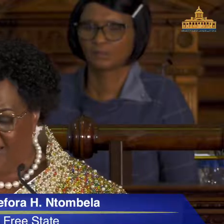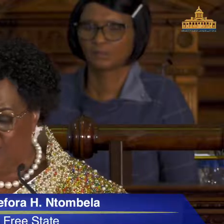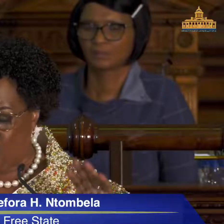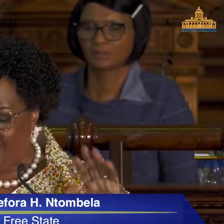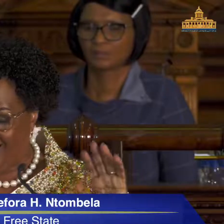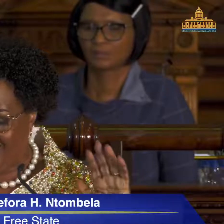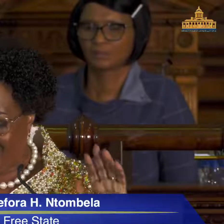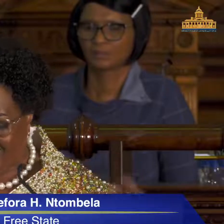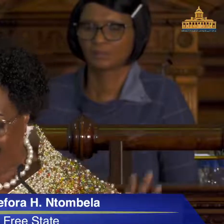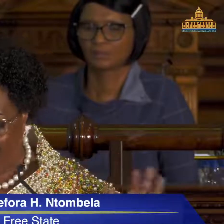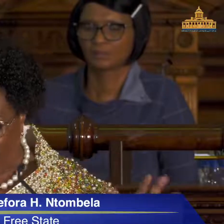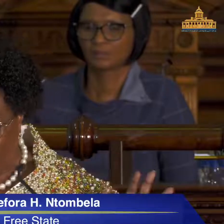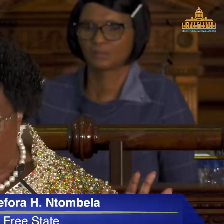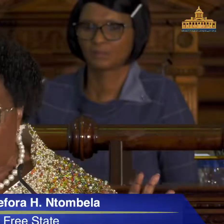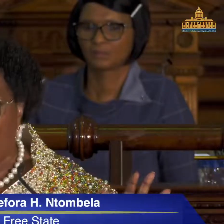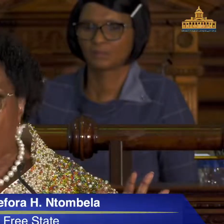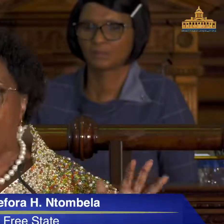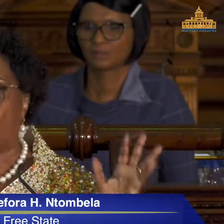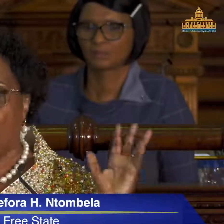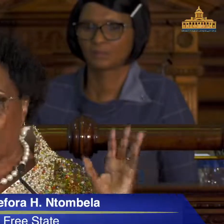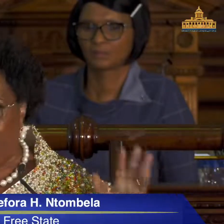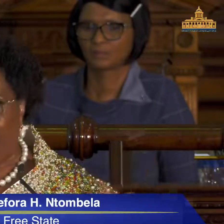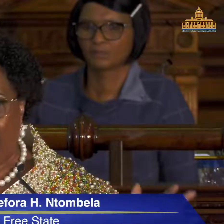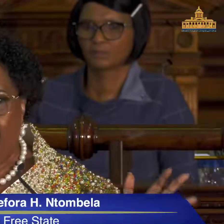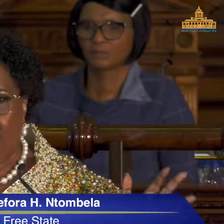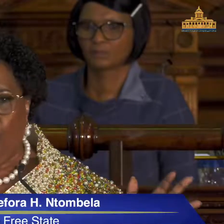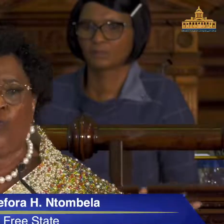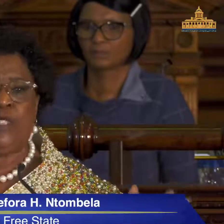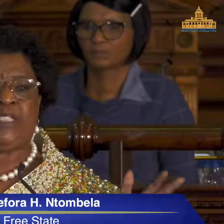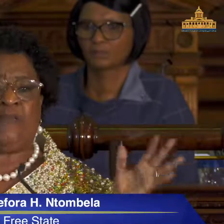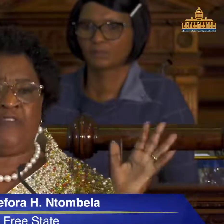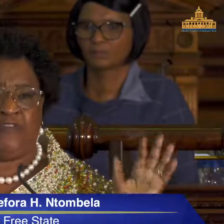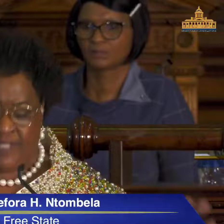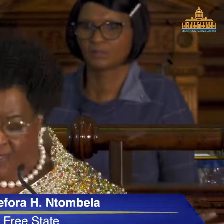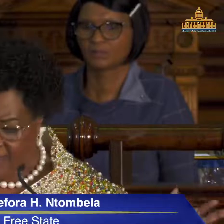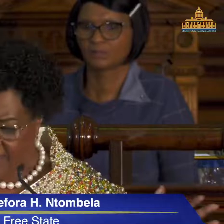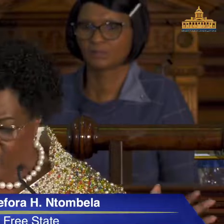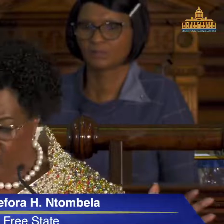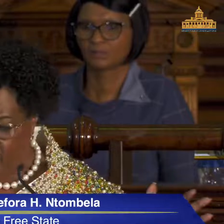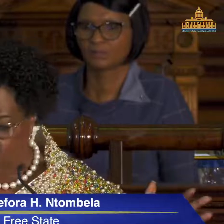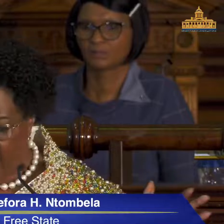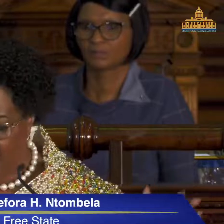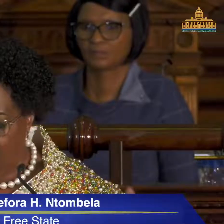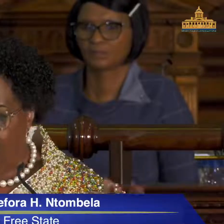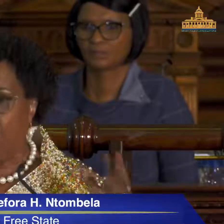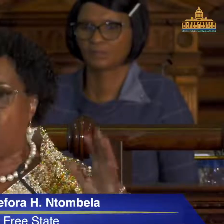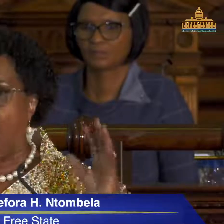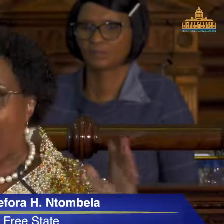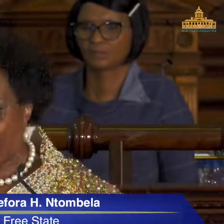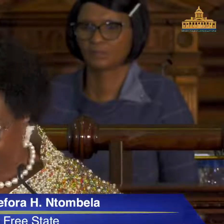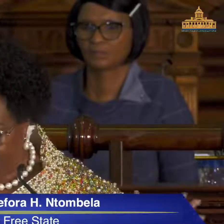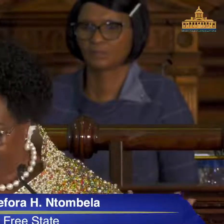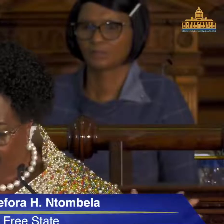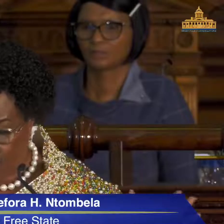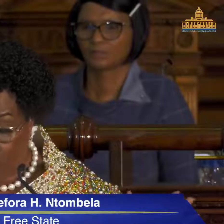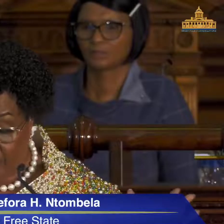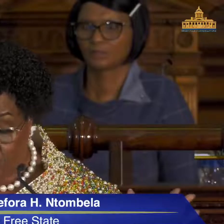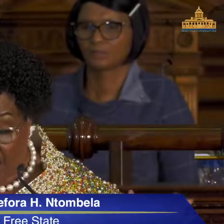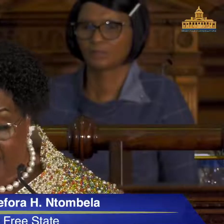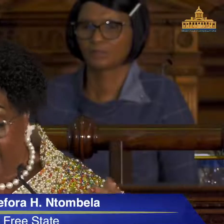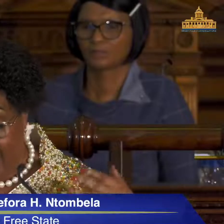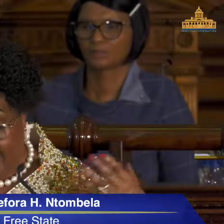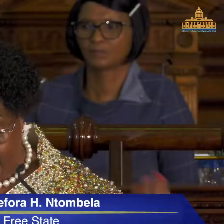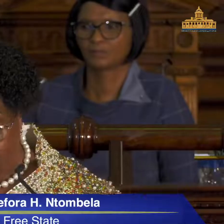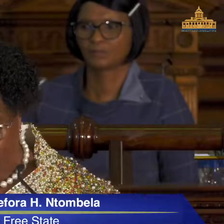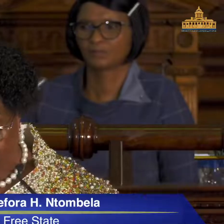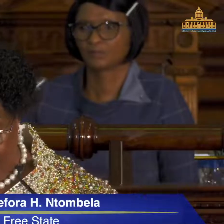bona bana le ntho tse ngata fela o ipotse go batho bana koloi tse 15 ba di gona jwang matlo a 100 ba di gona